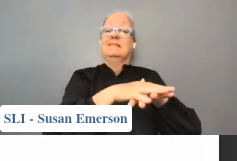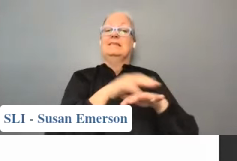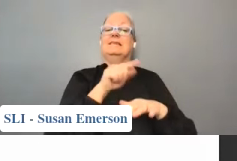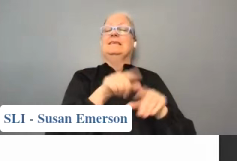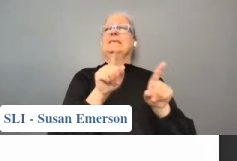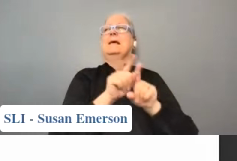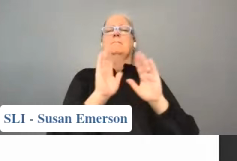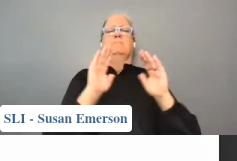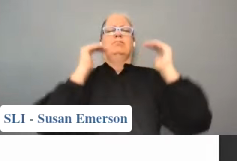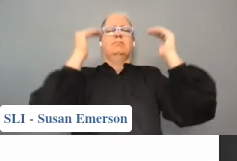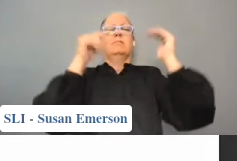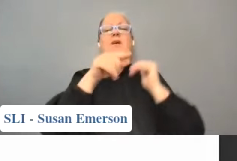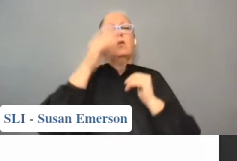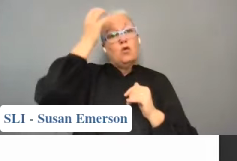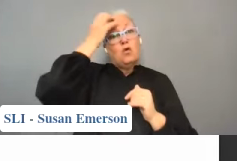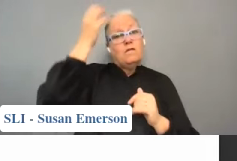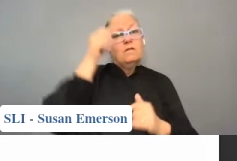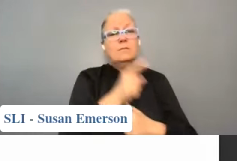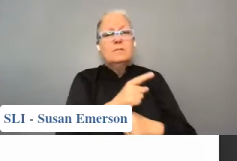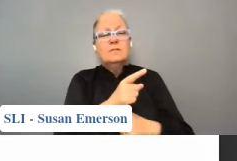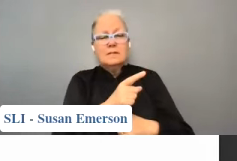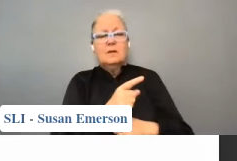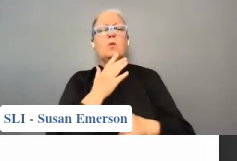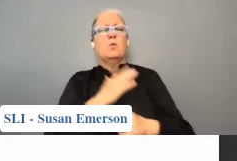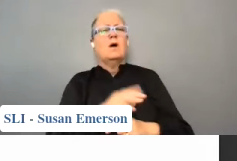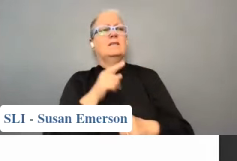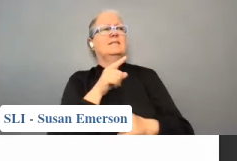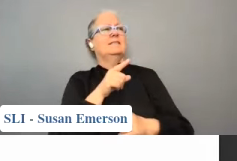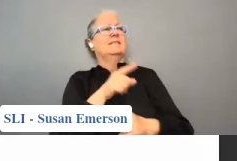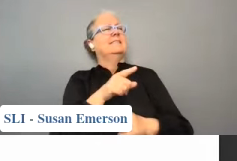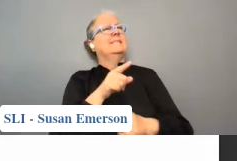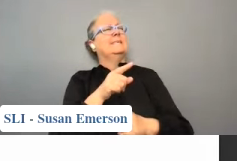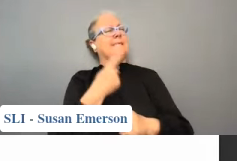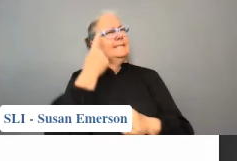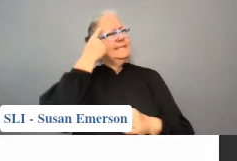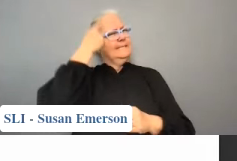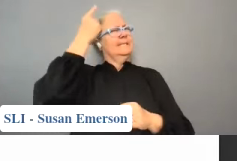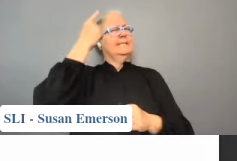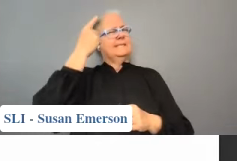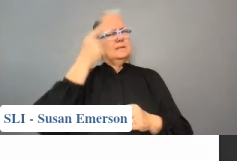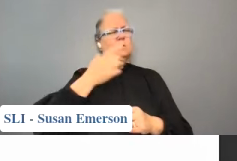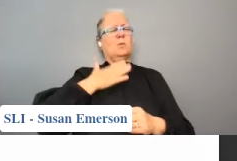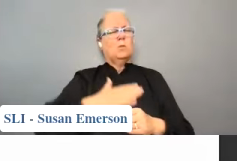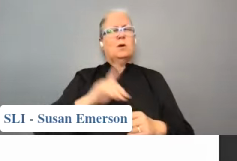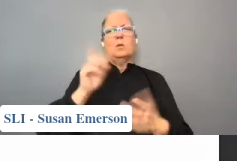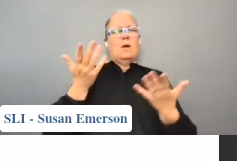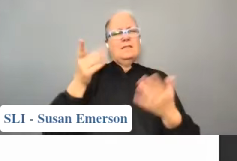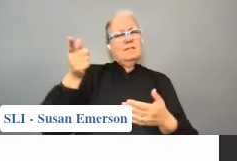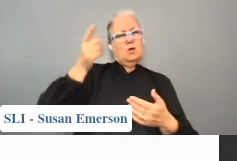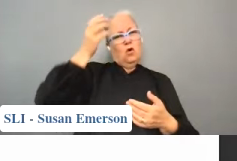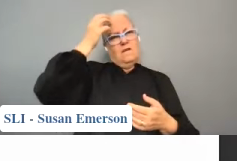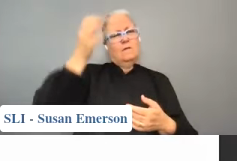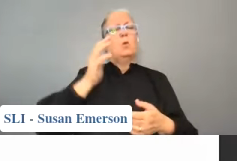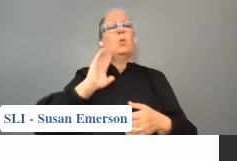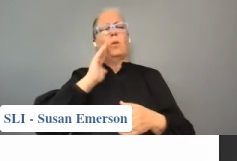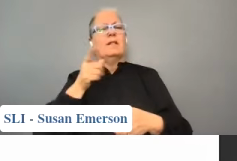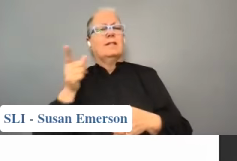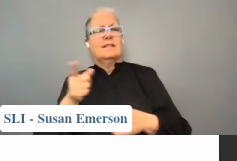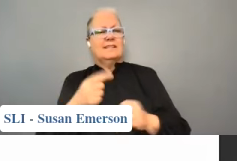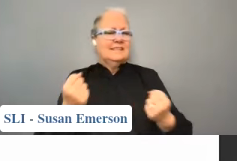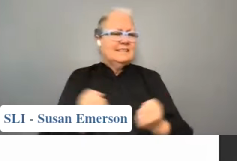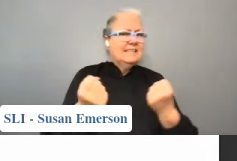these plans are used to communicate a vision for what government will do with regards to social protection